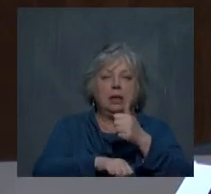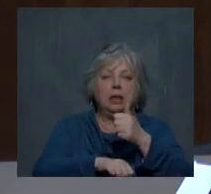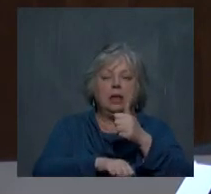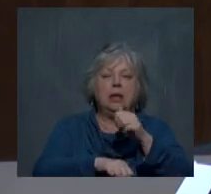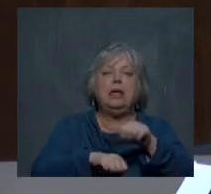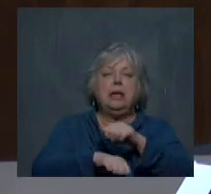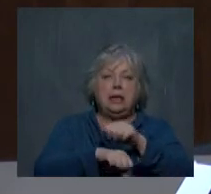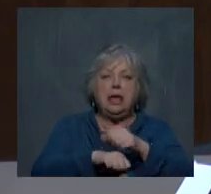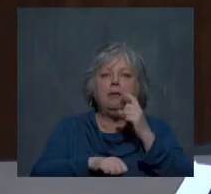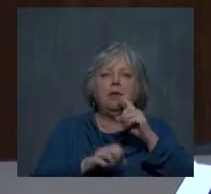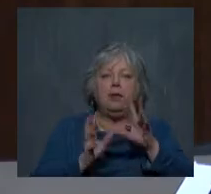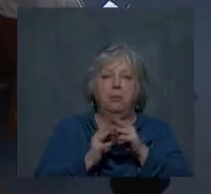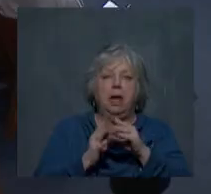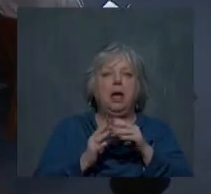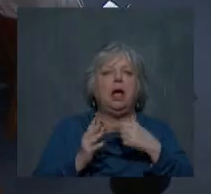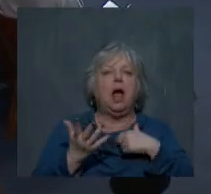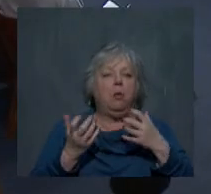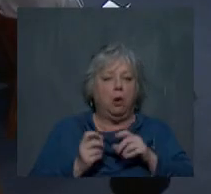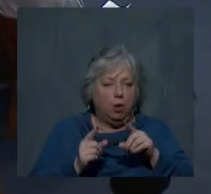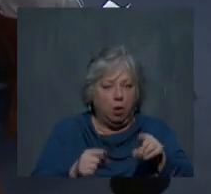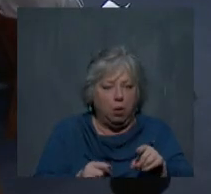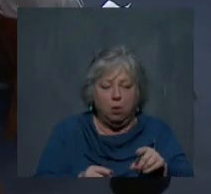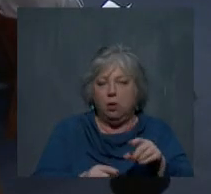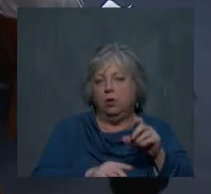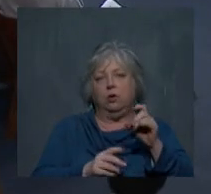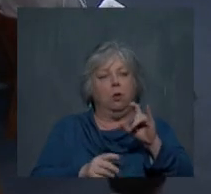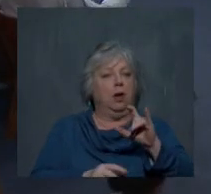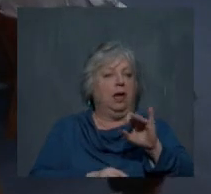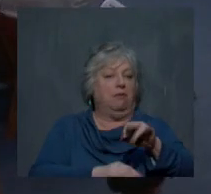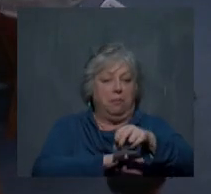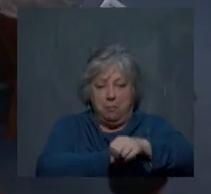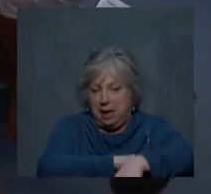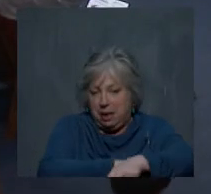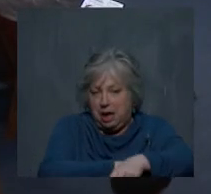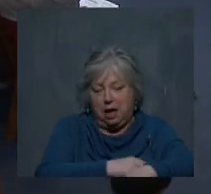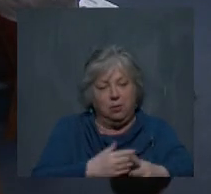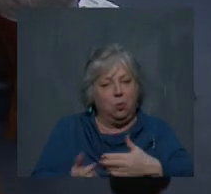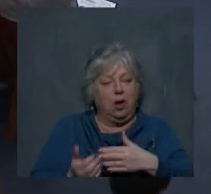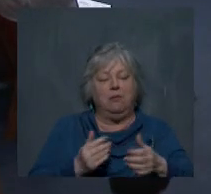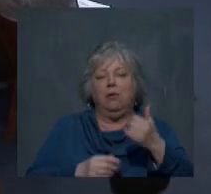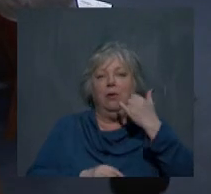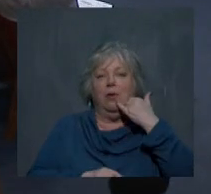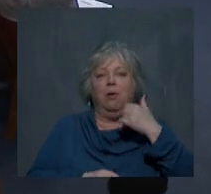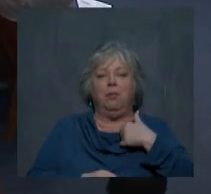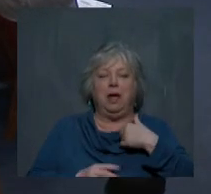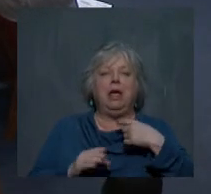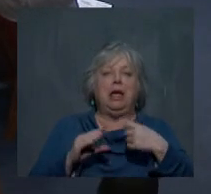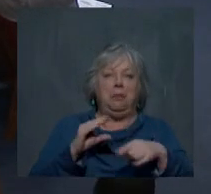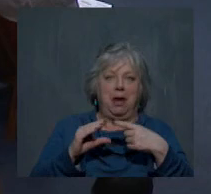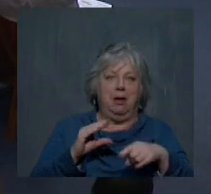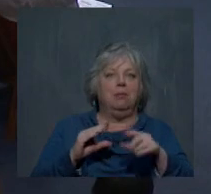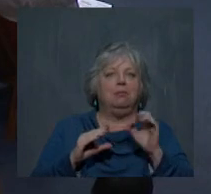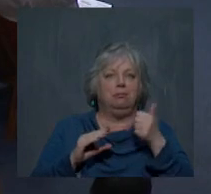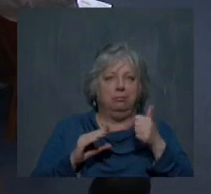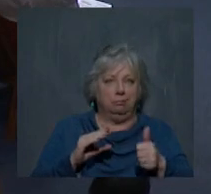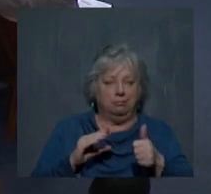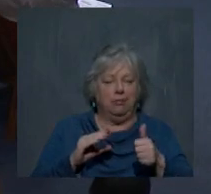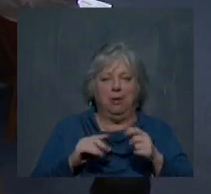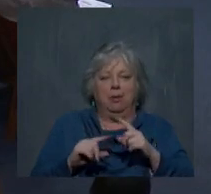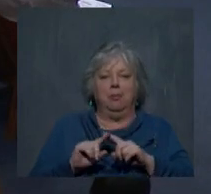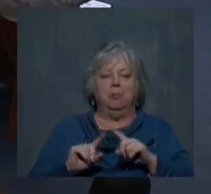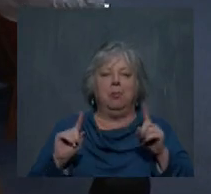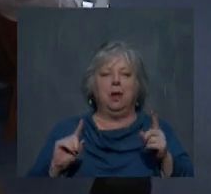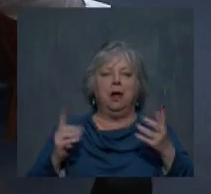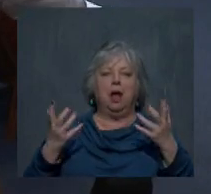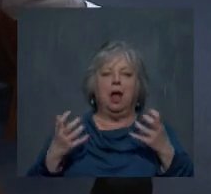there, okay? Well, So we'll be if letting it's midnight, you call me or whatever. Emails are good, but I don't want